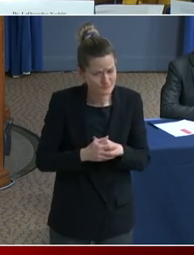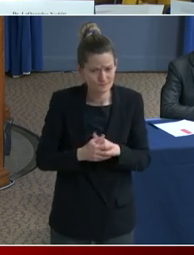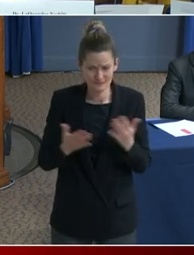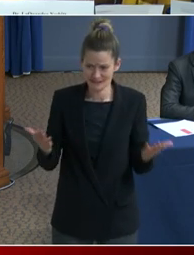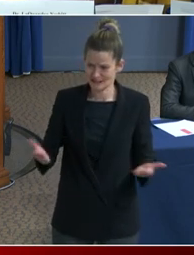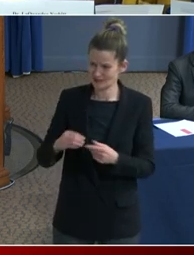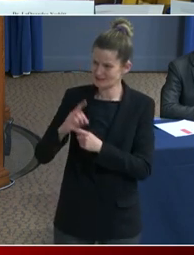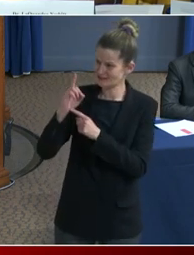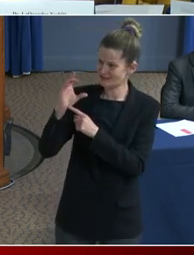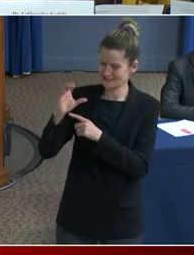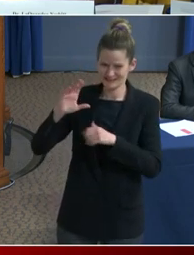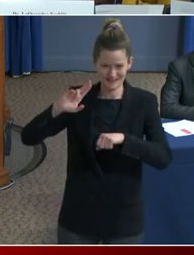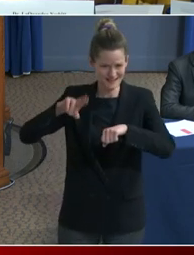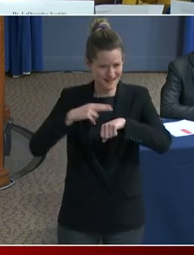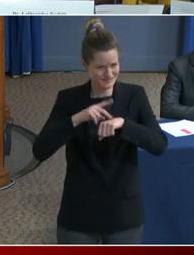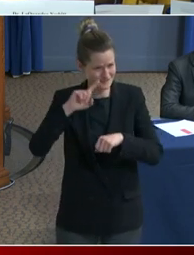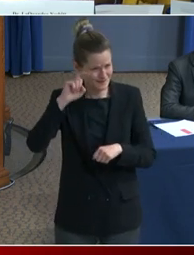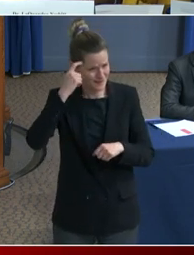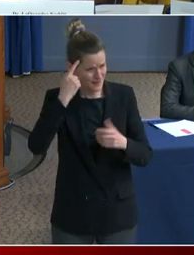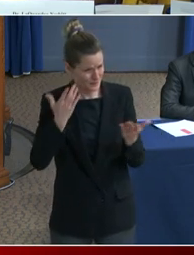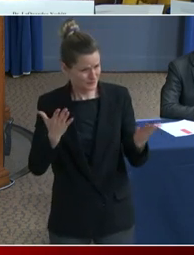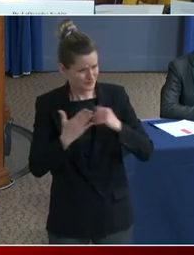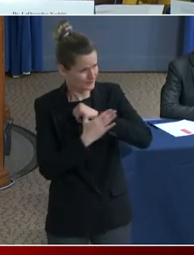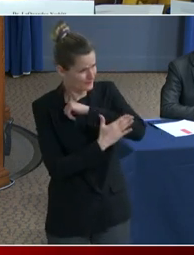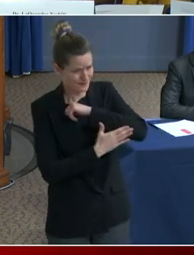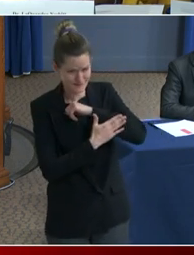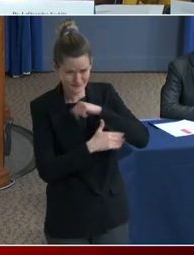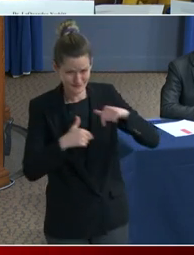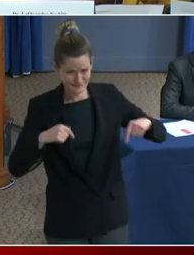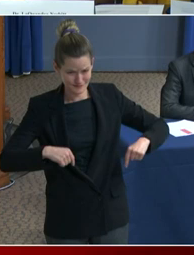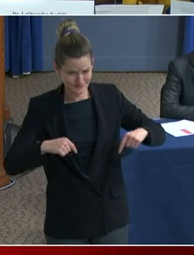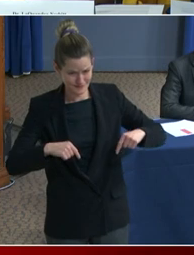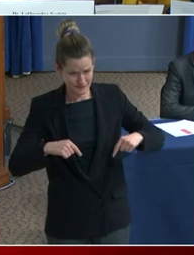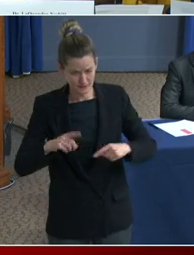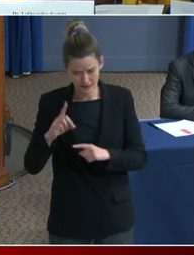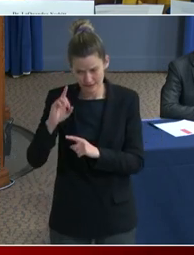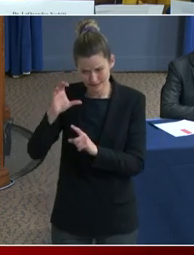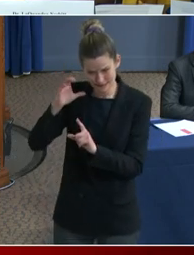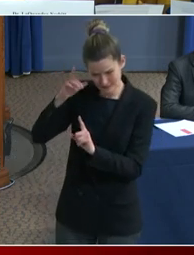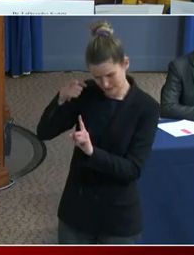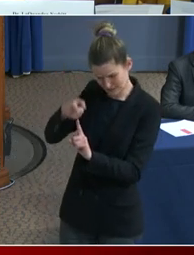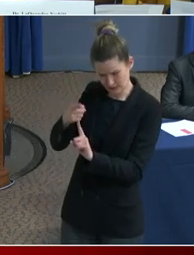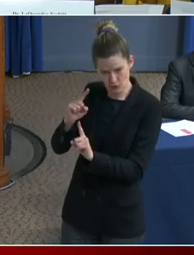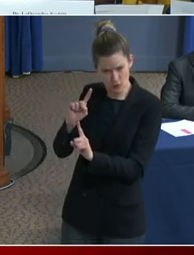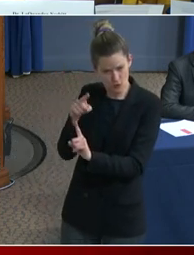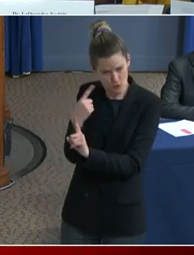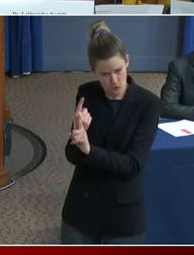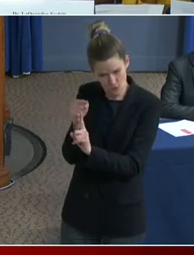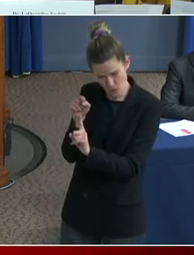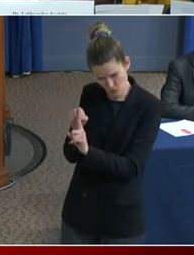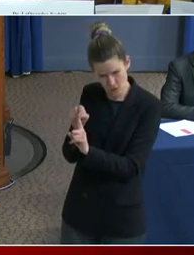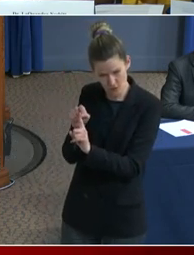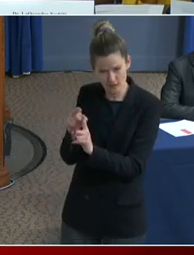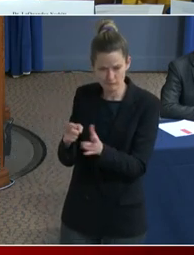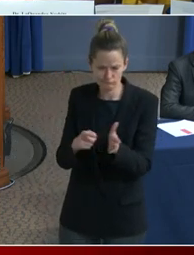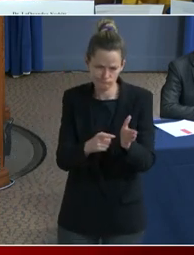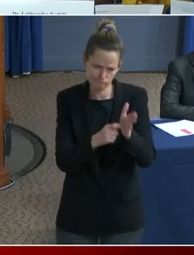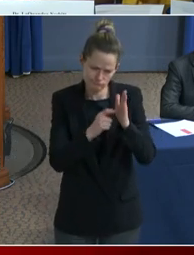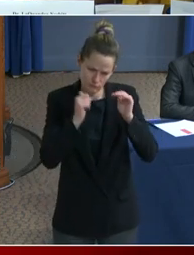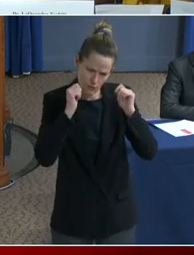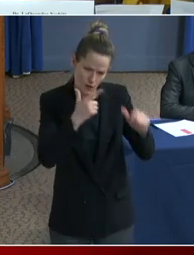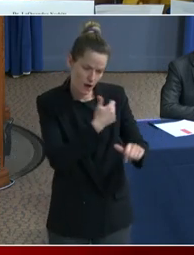Region. So in the District of Columbia, DC Health mandates that all district hospitals and private